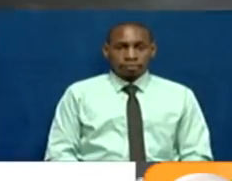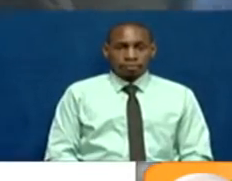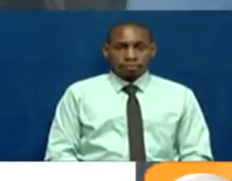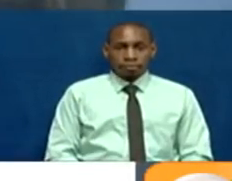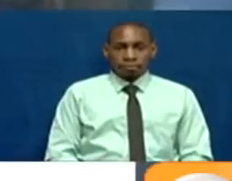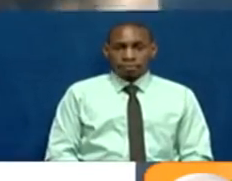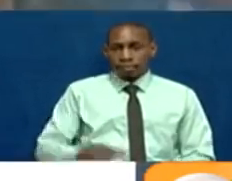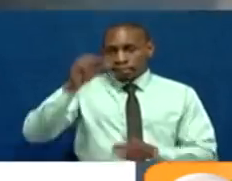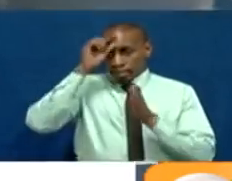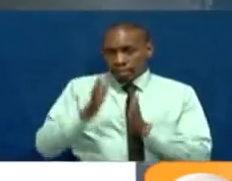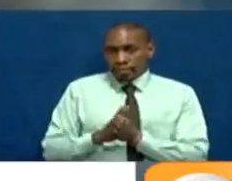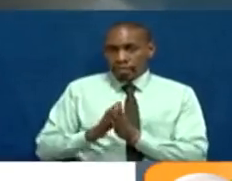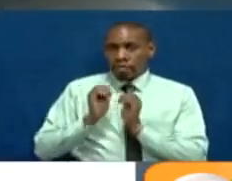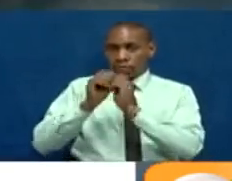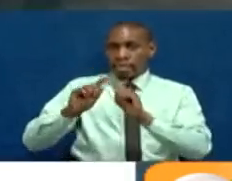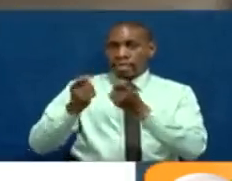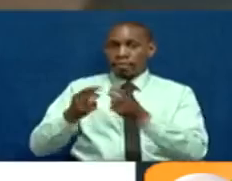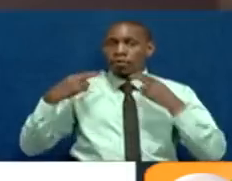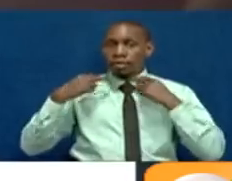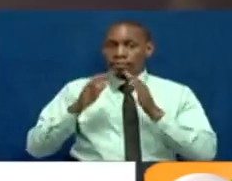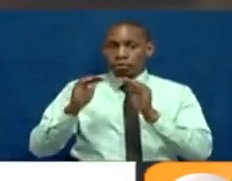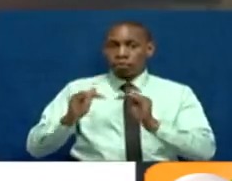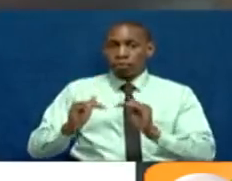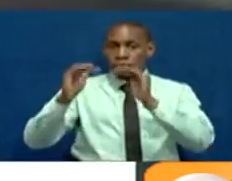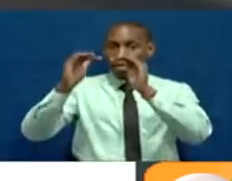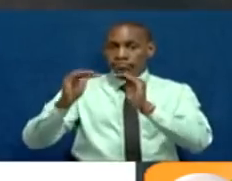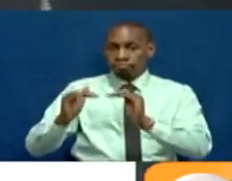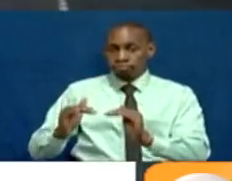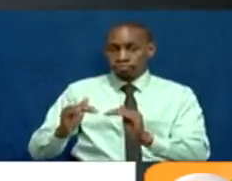Wa Iria and part of his entourage got stuck in the lift.